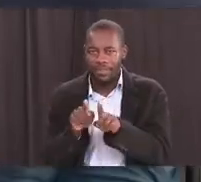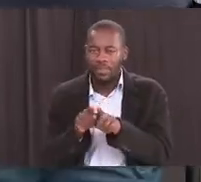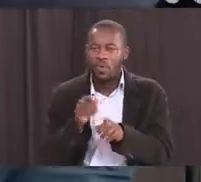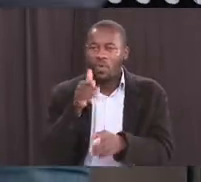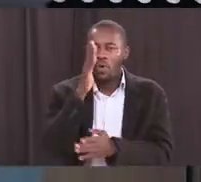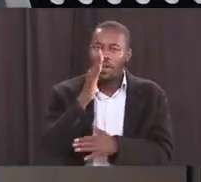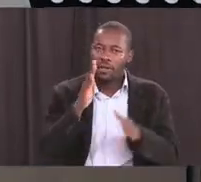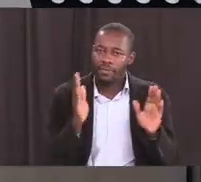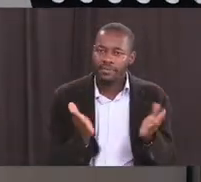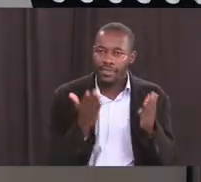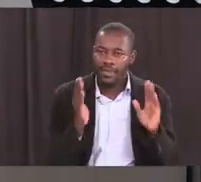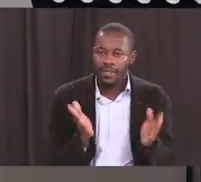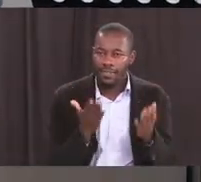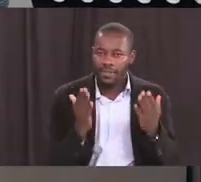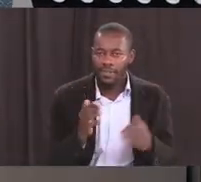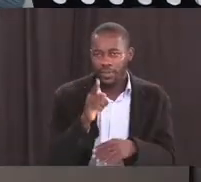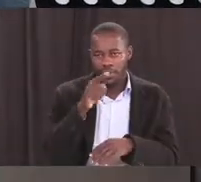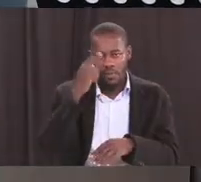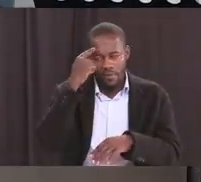others for the future.